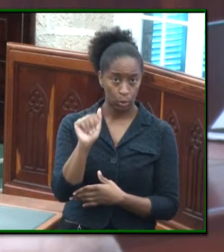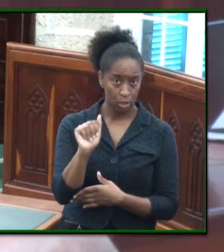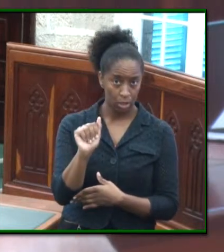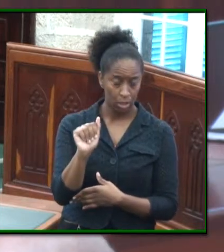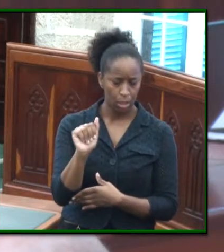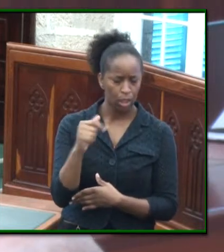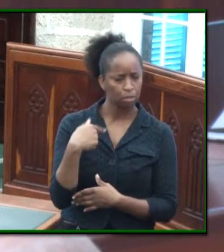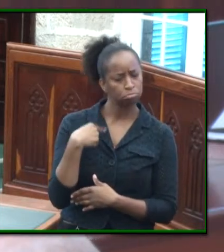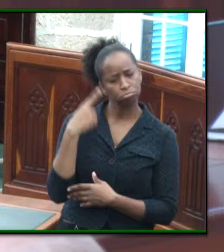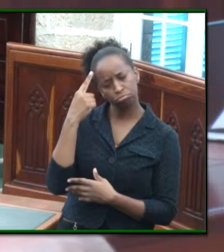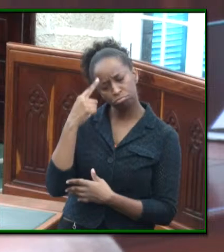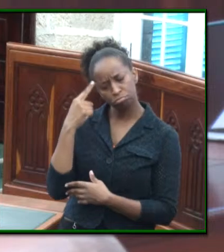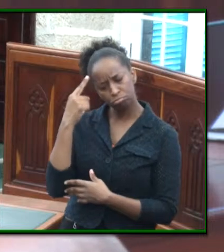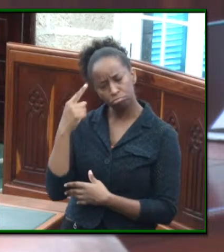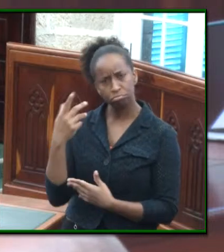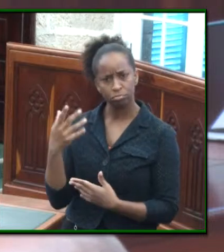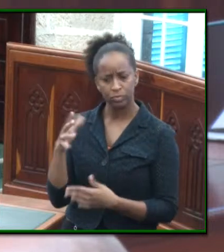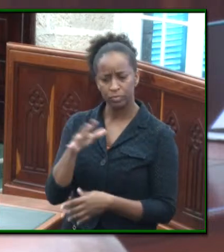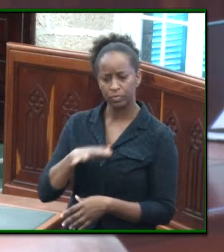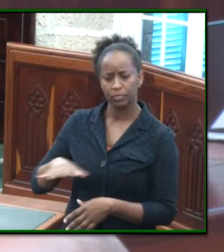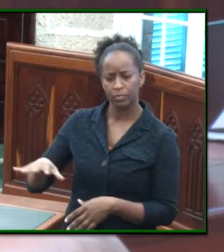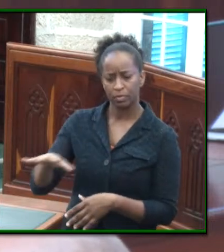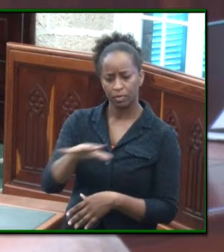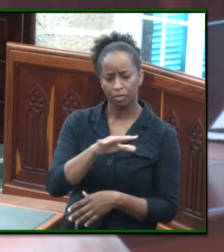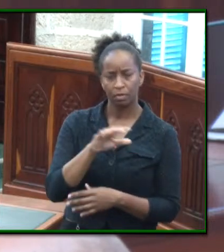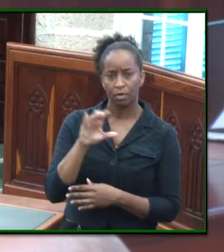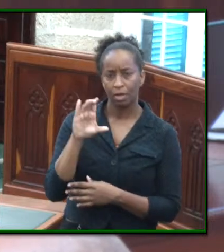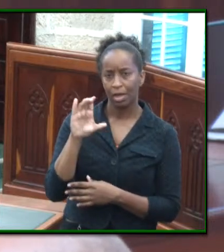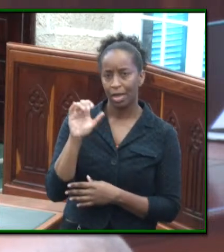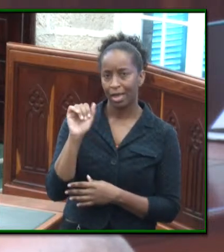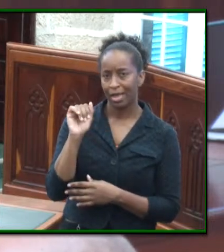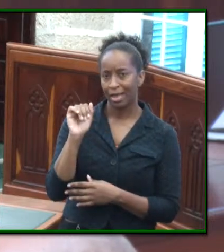CARICOM states, whether there is any